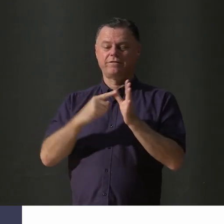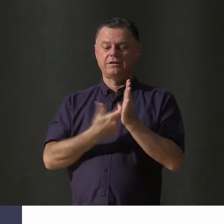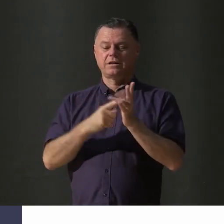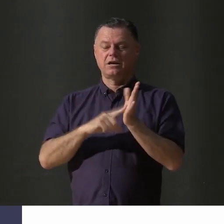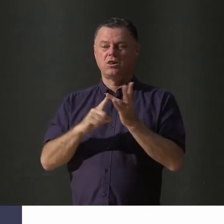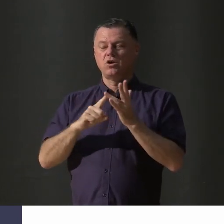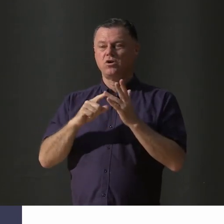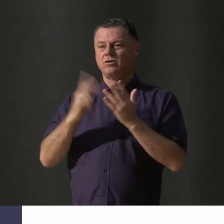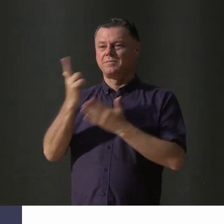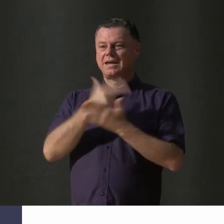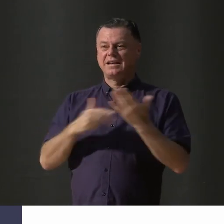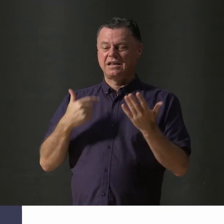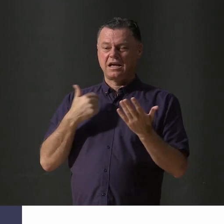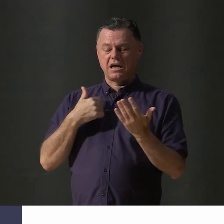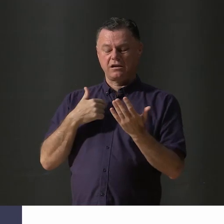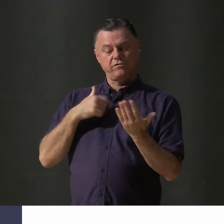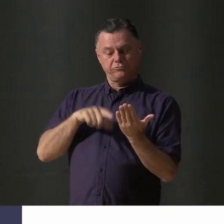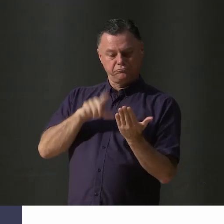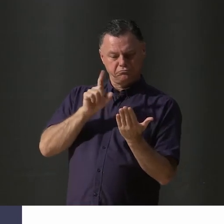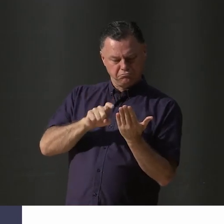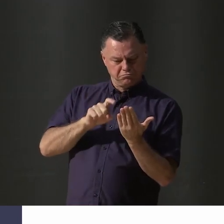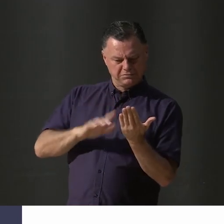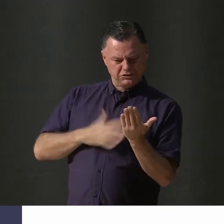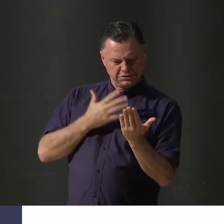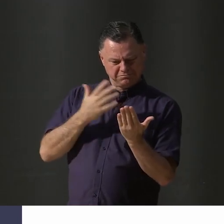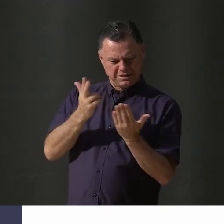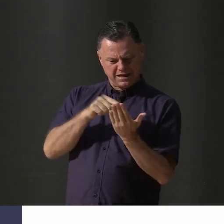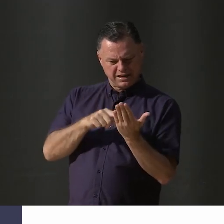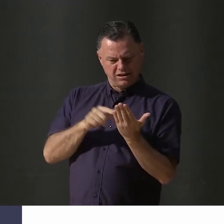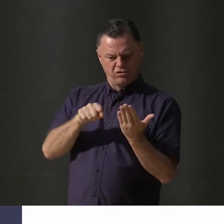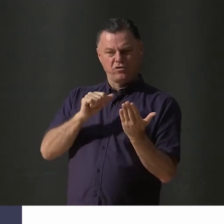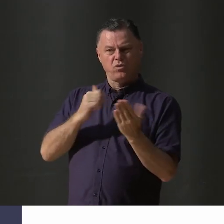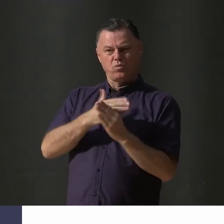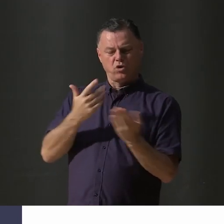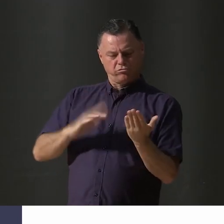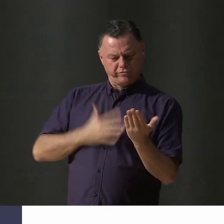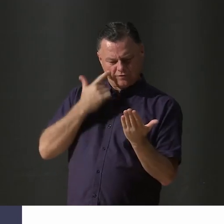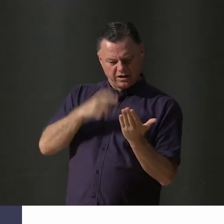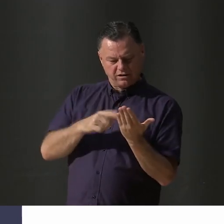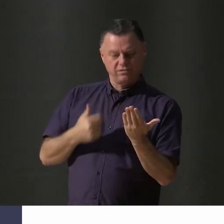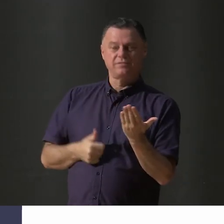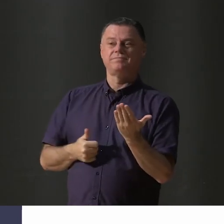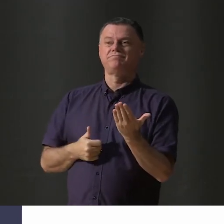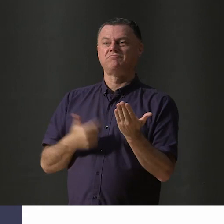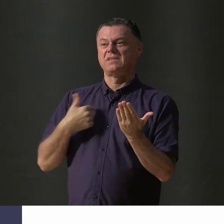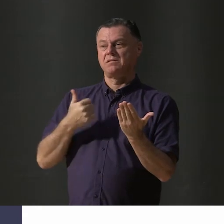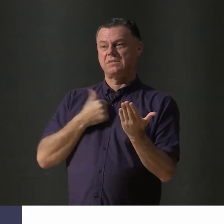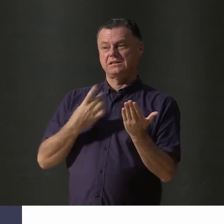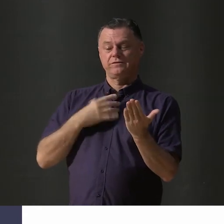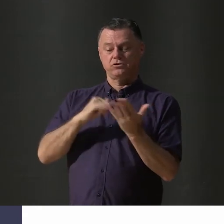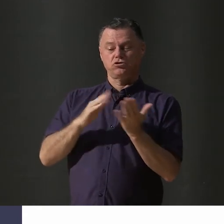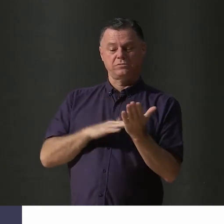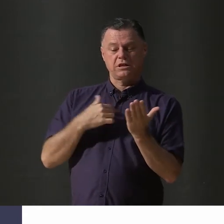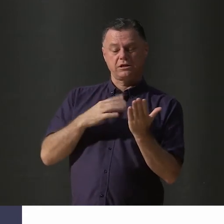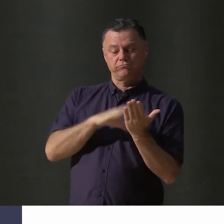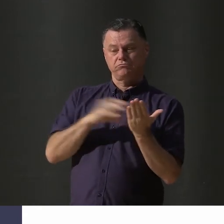just by clicking on the screen, I can find out more information about the original artwork. I can also share it on social media where